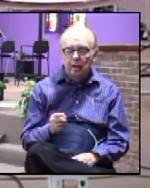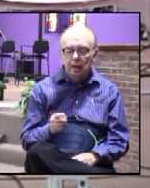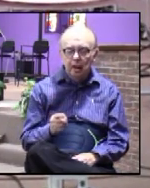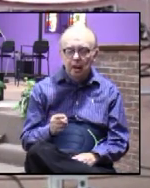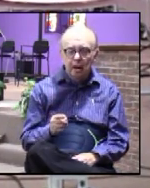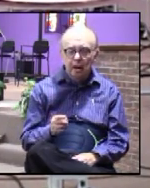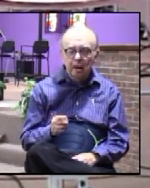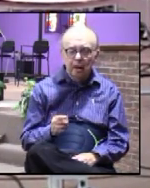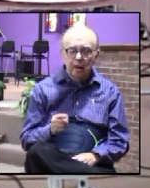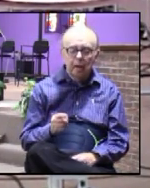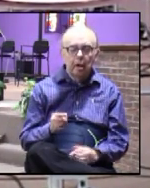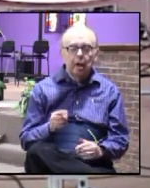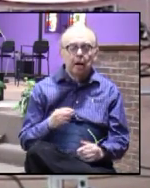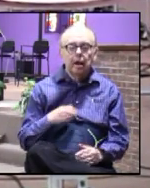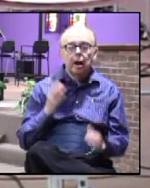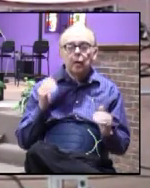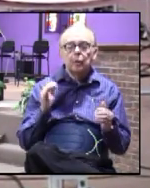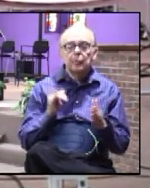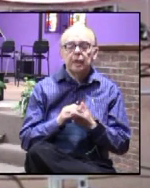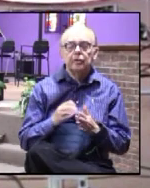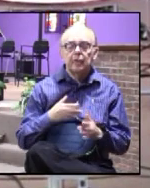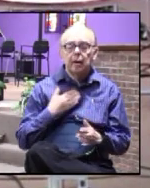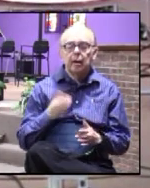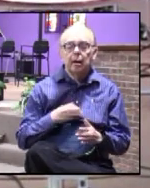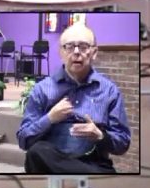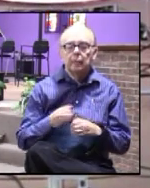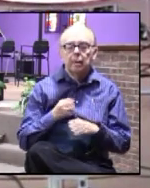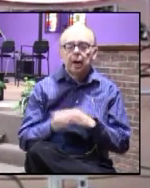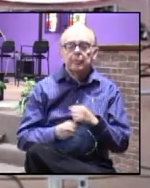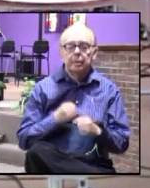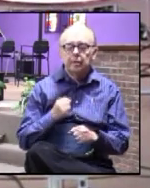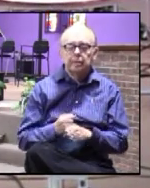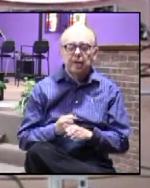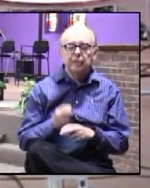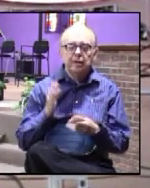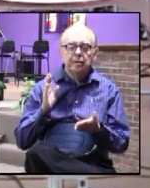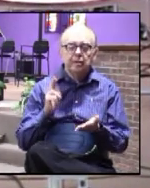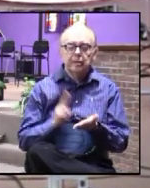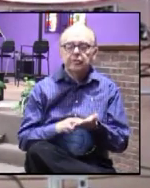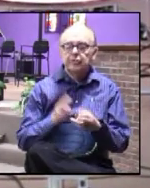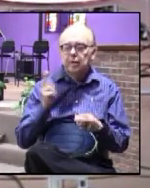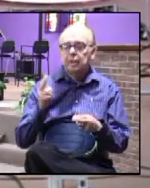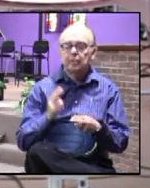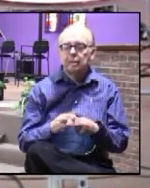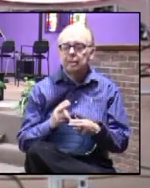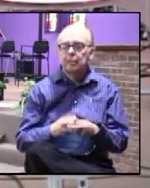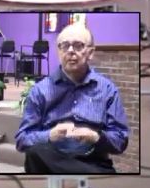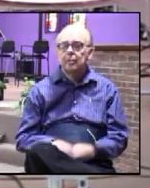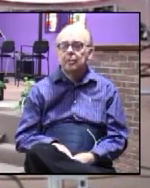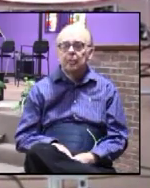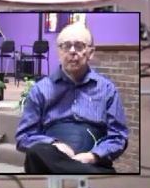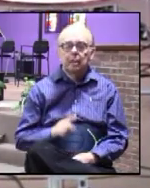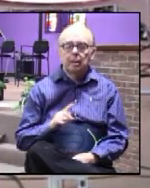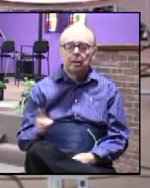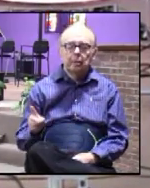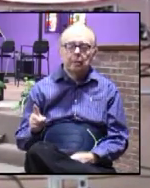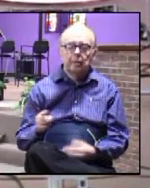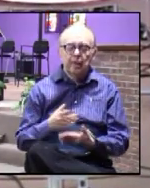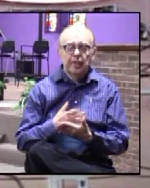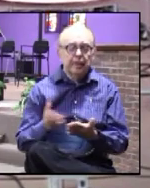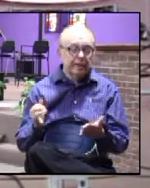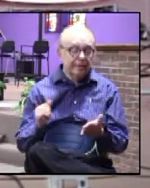And I hope you have a happy new year from Isabella Day. And those are the kind of things,